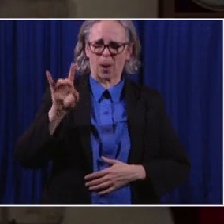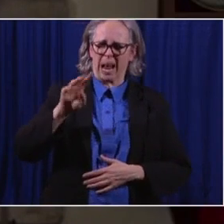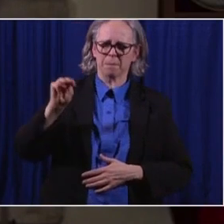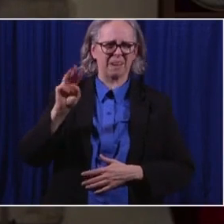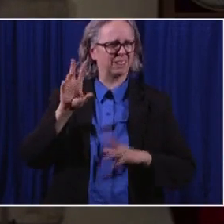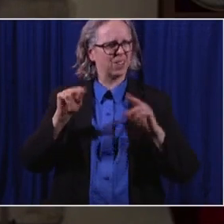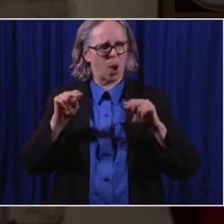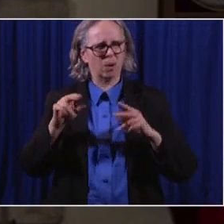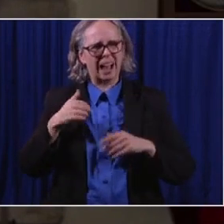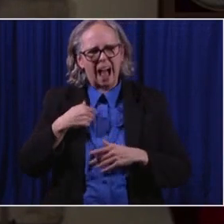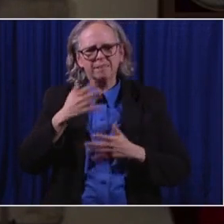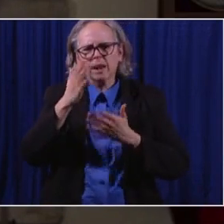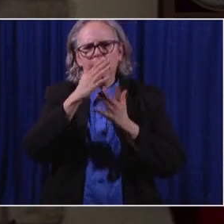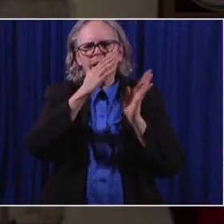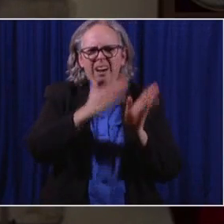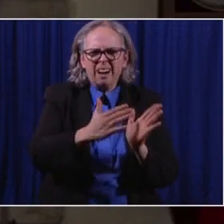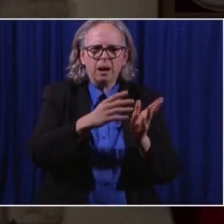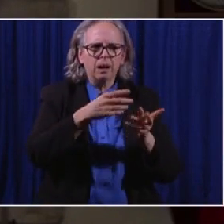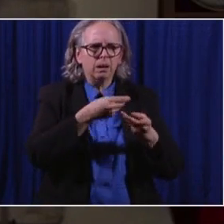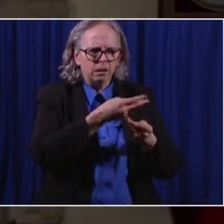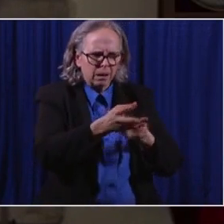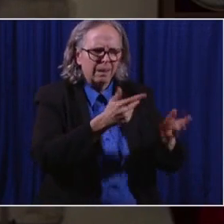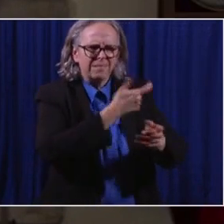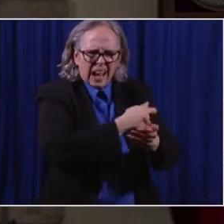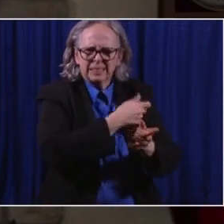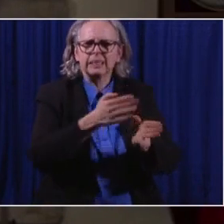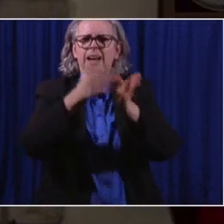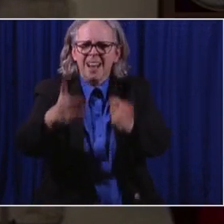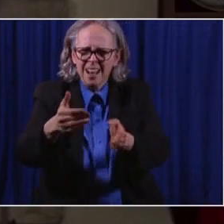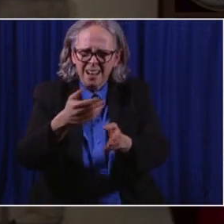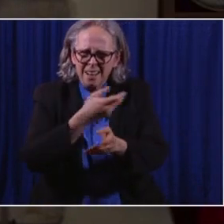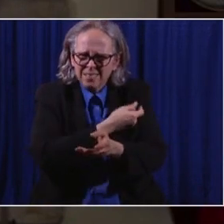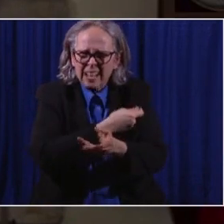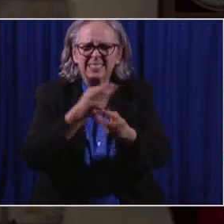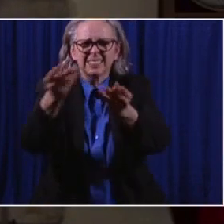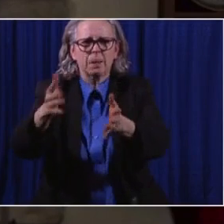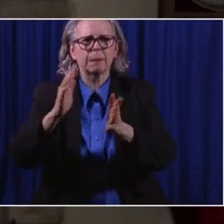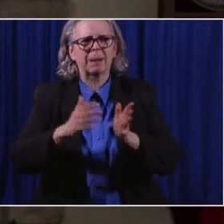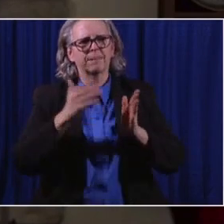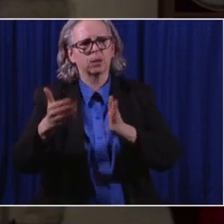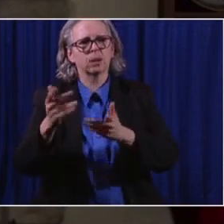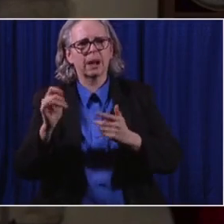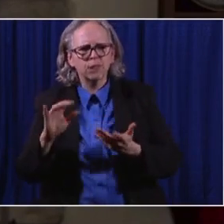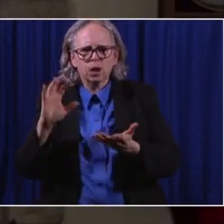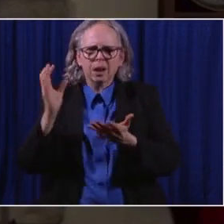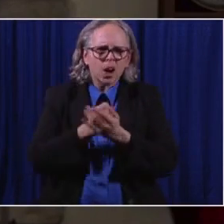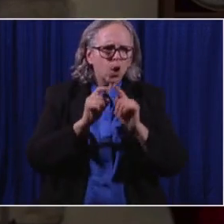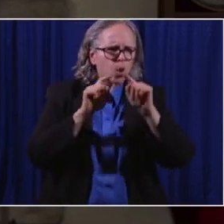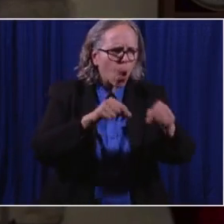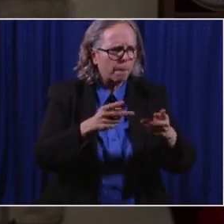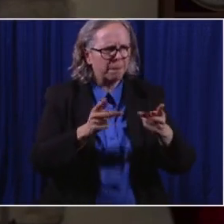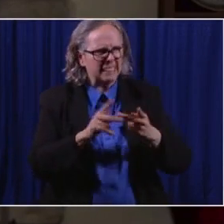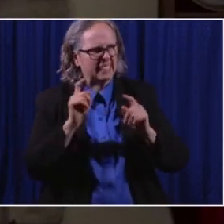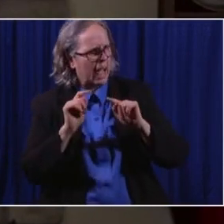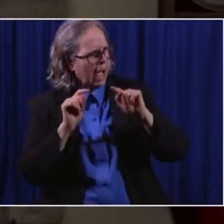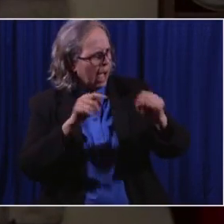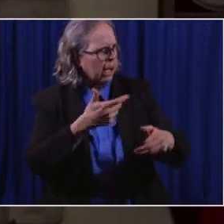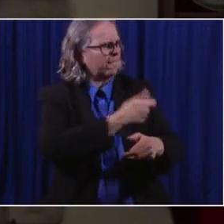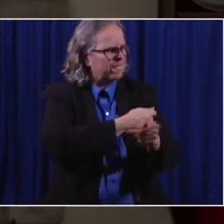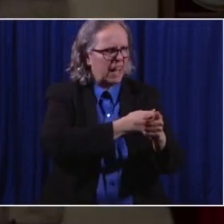People are going to have to be able to go places that are easily accessible to them. And we've already got over 1,000 places